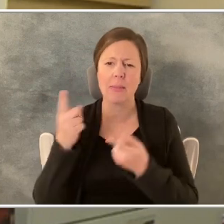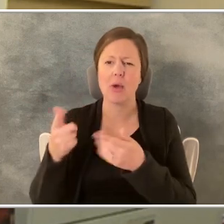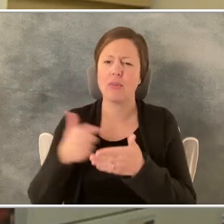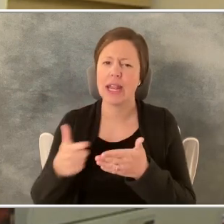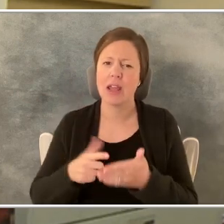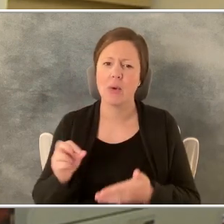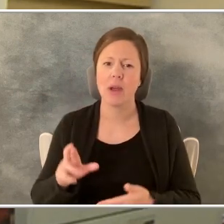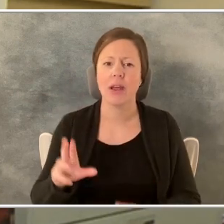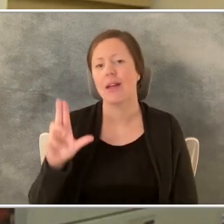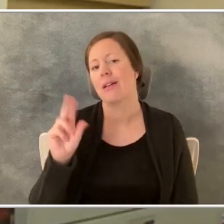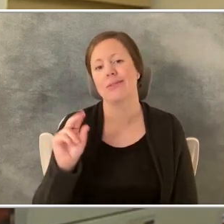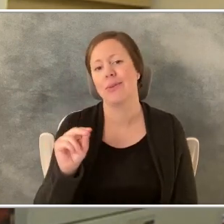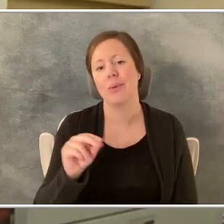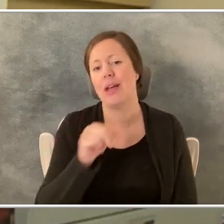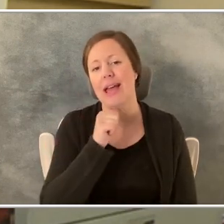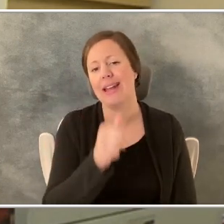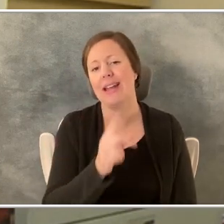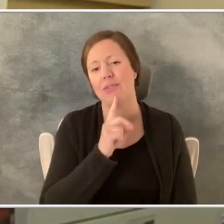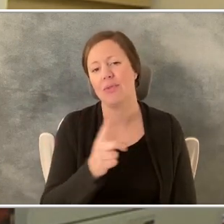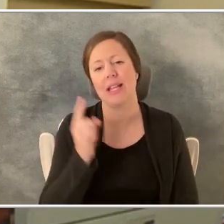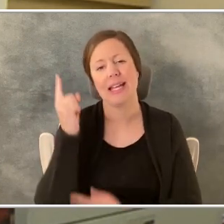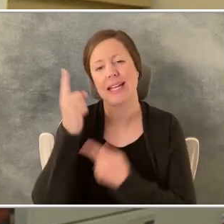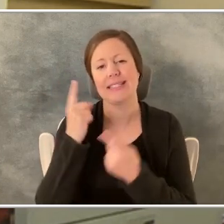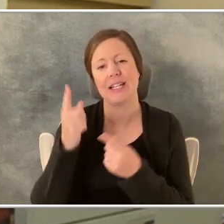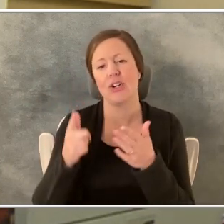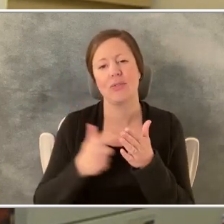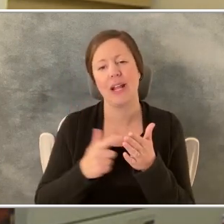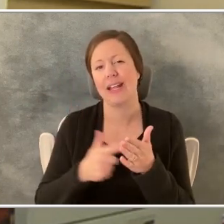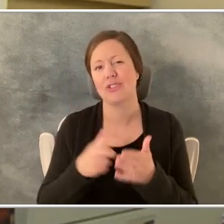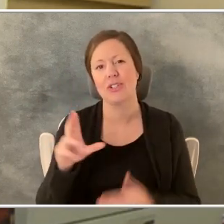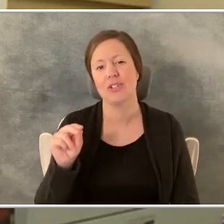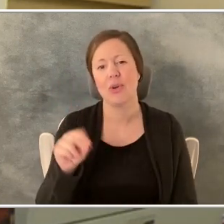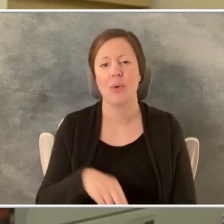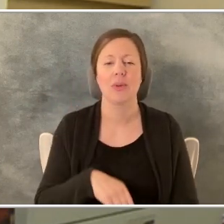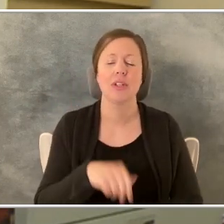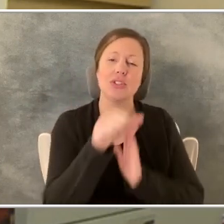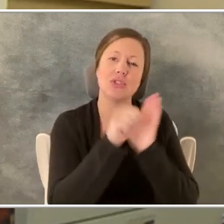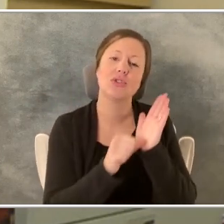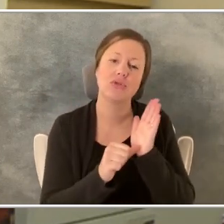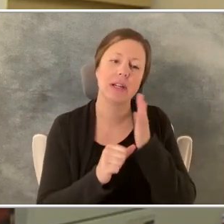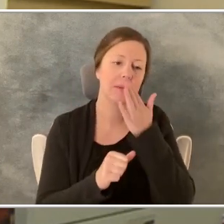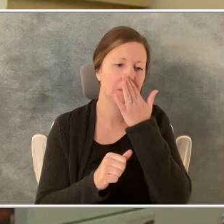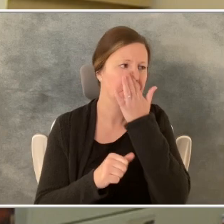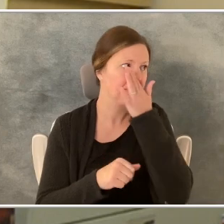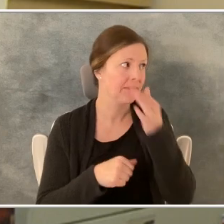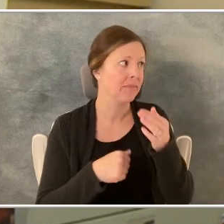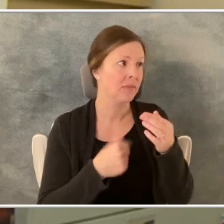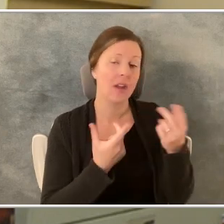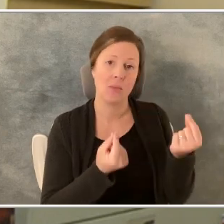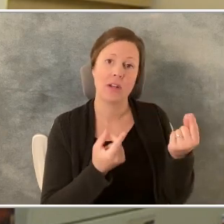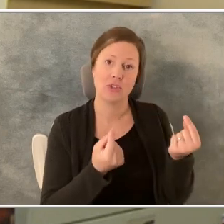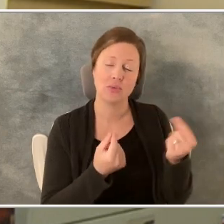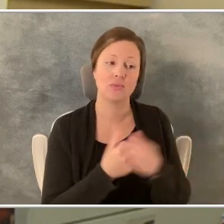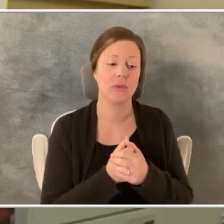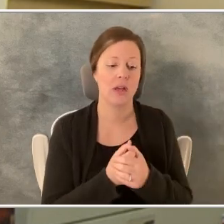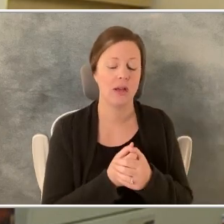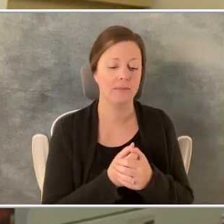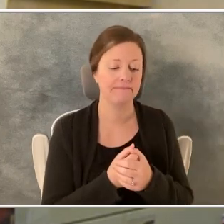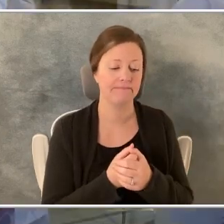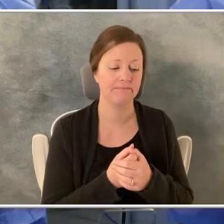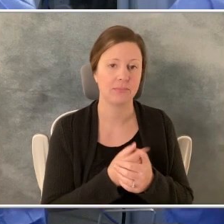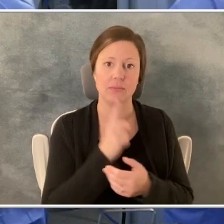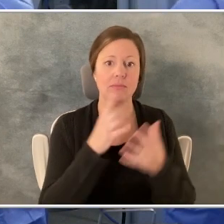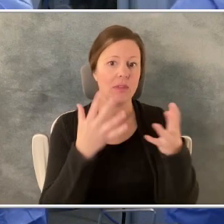No, I didn't even really consider radiation. Surgery was the direction I wanted to take. I wanted to get my